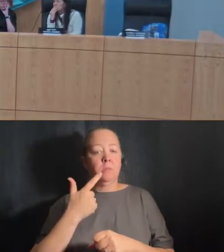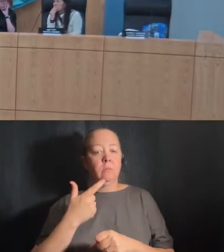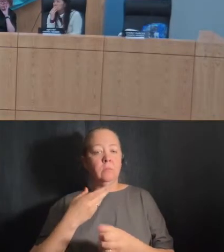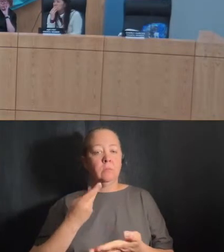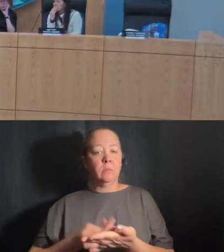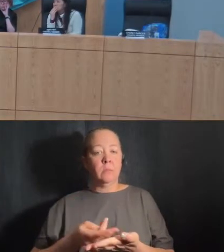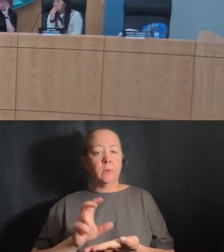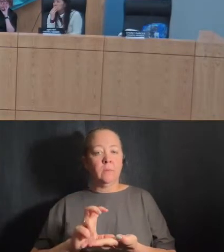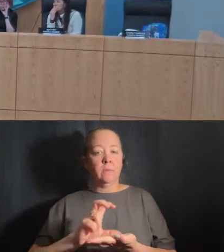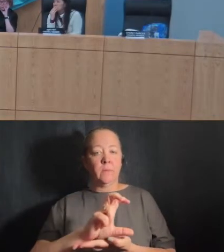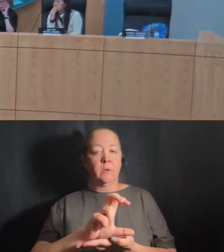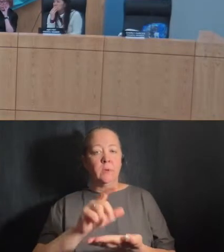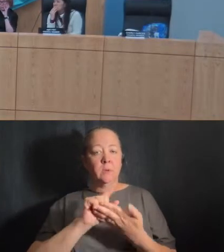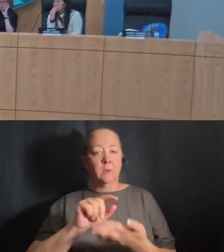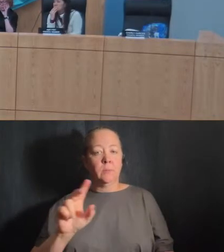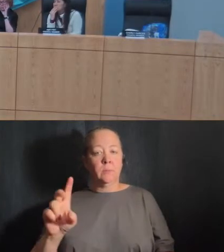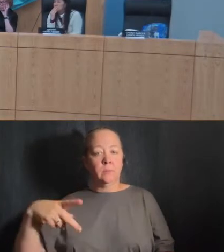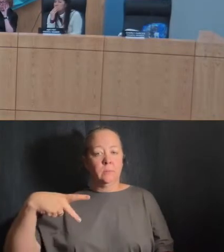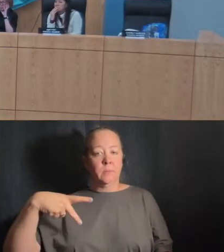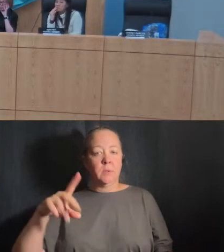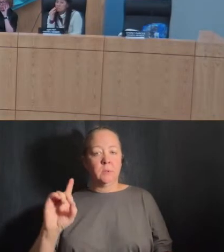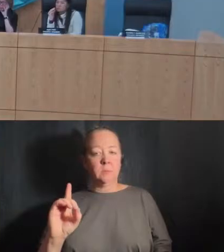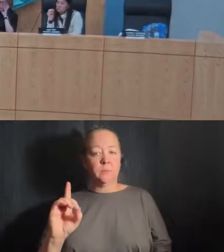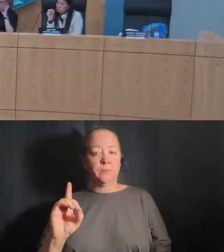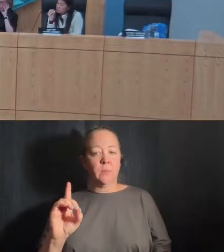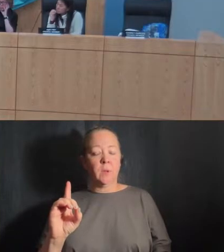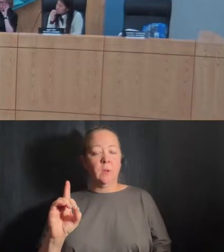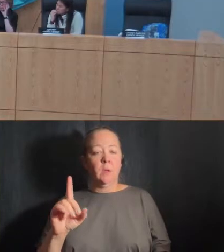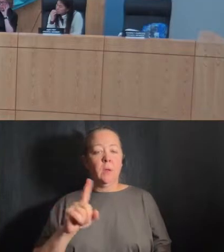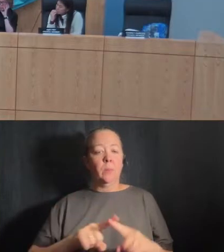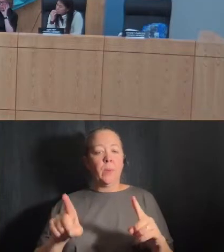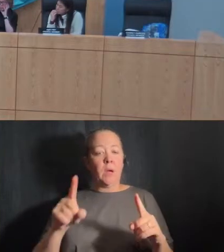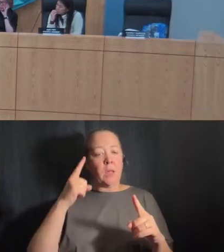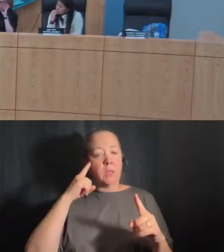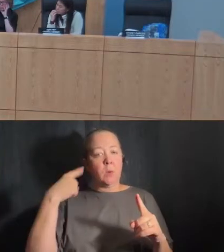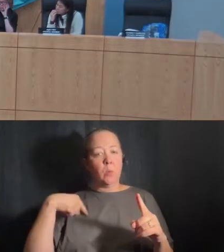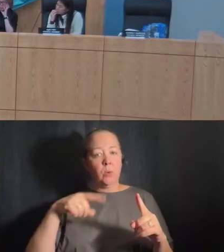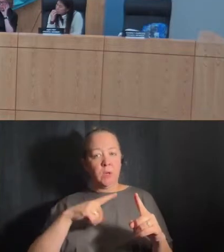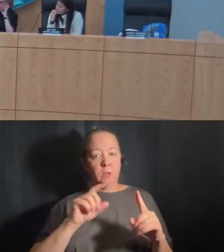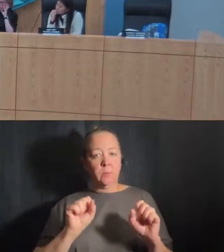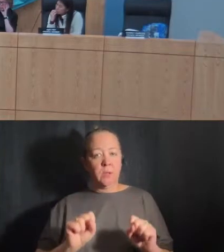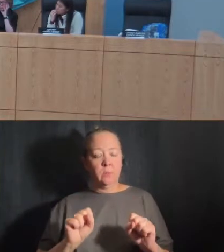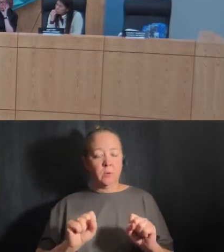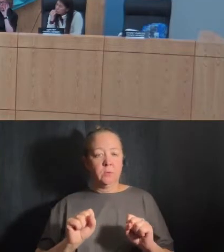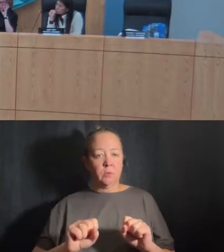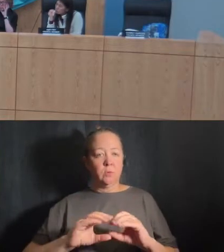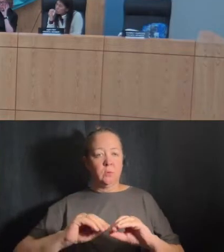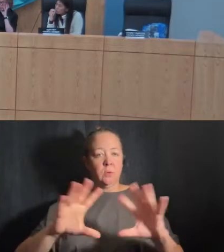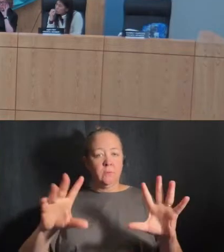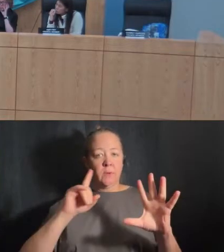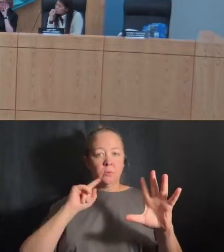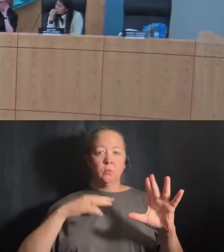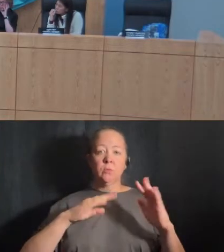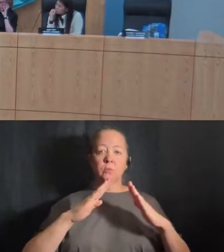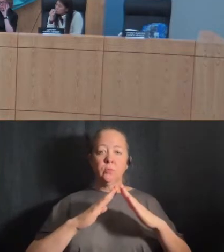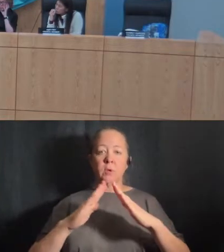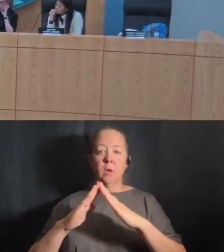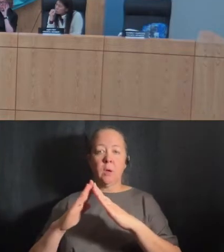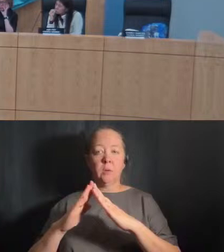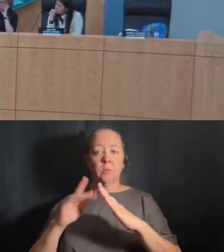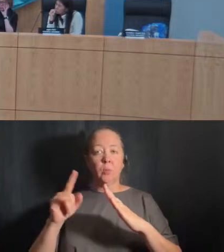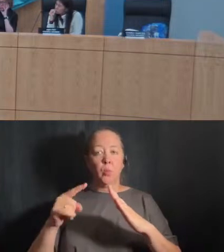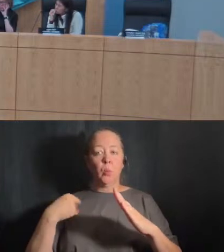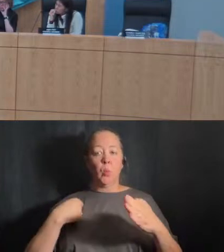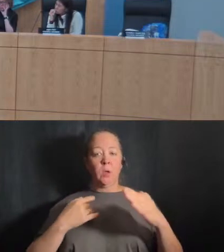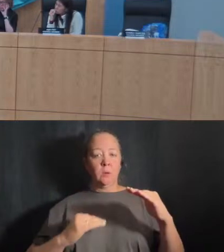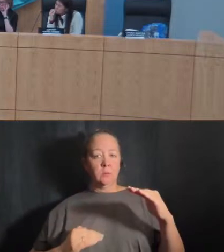to the town that we are at that number or approaching it, so that we can have some